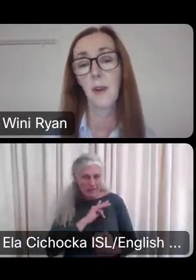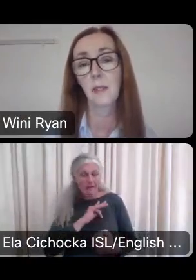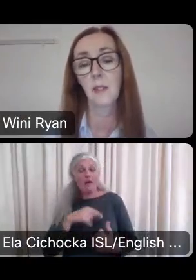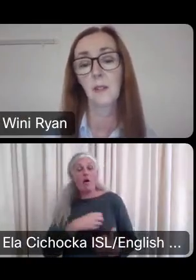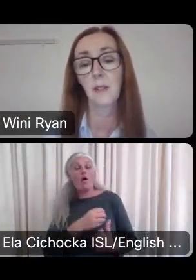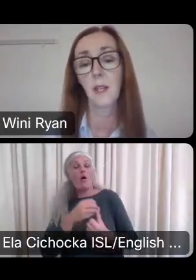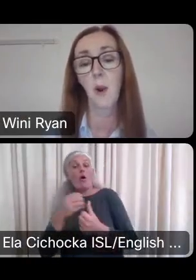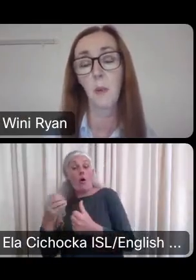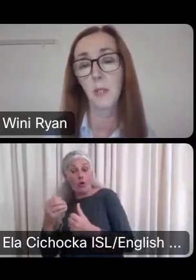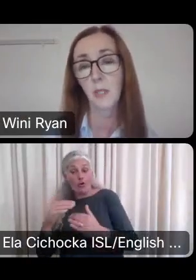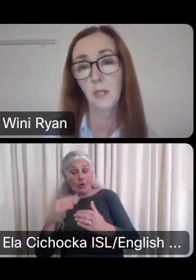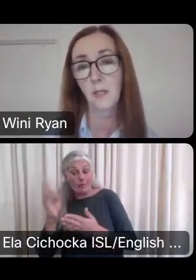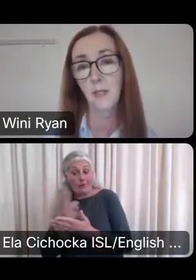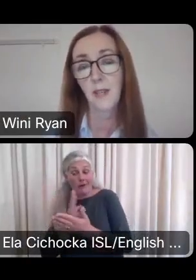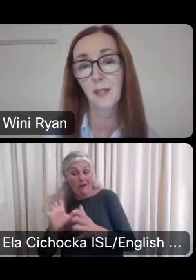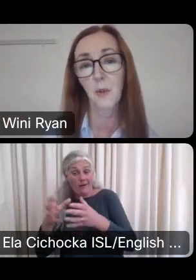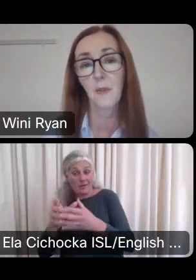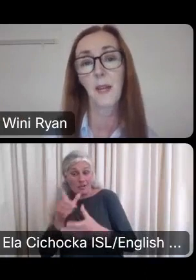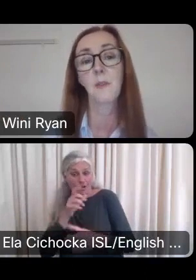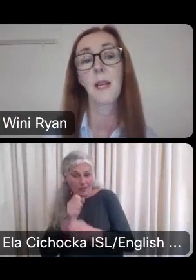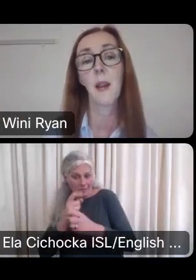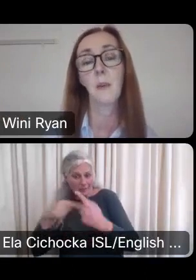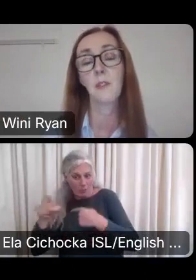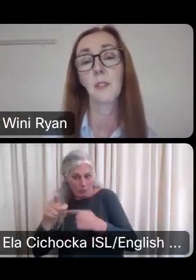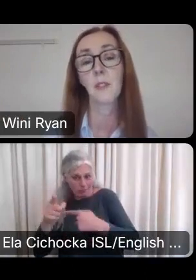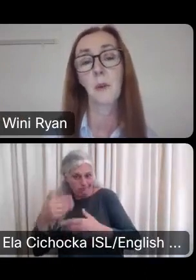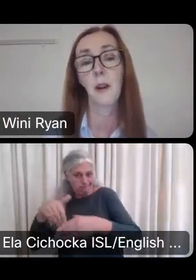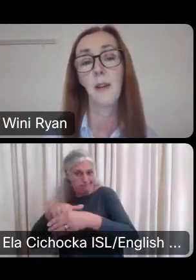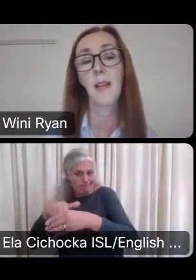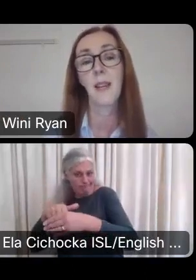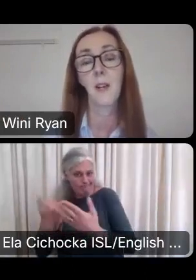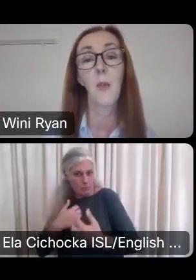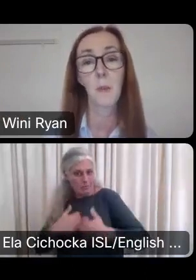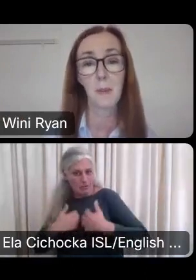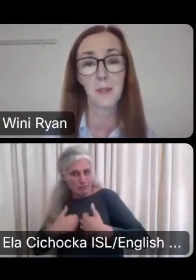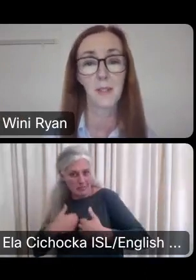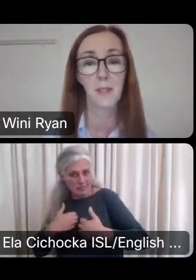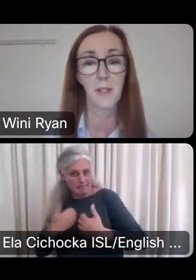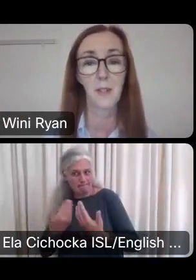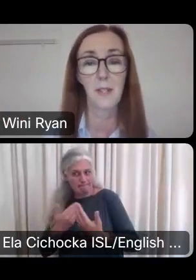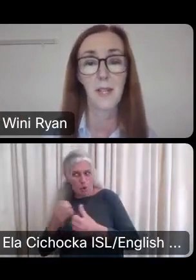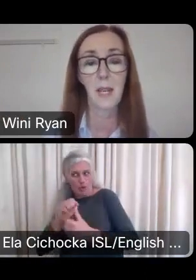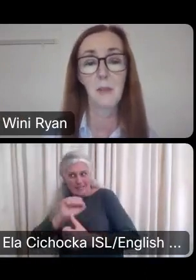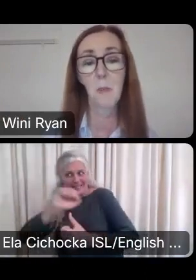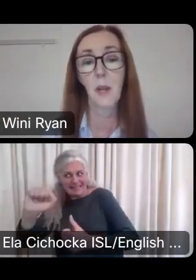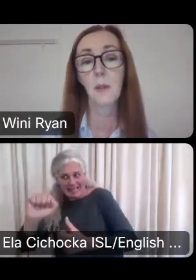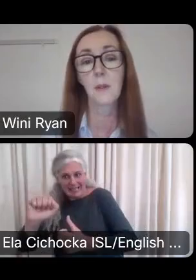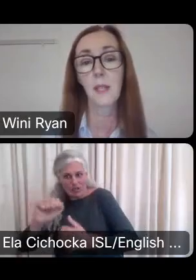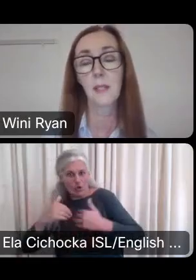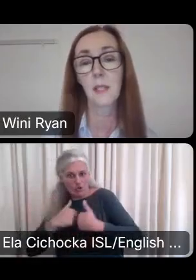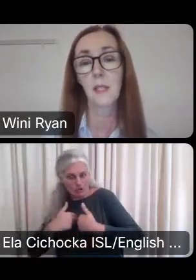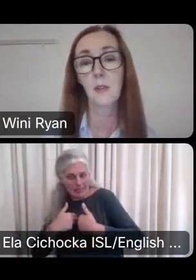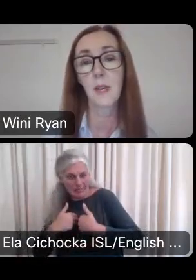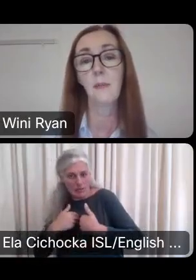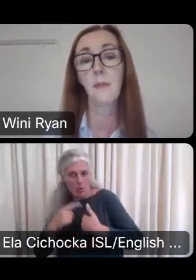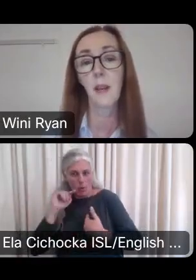the other axis, you can see cooperativeness. So that's really how interested you are in other people's concerns. And when you plot those